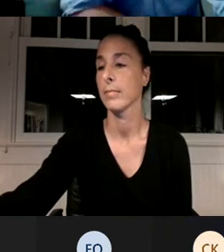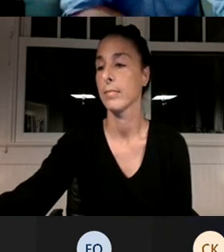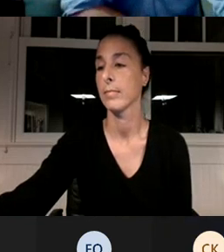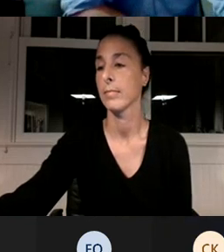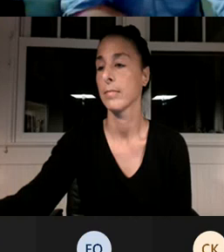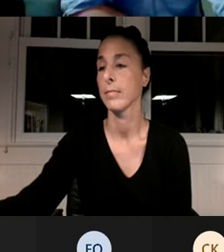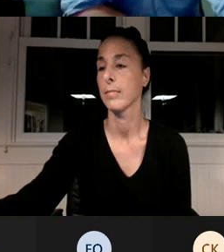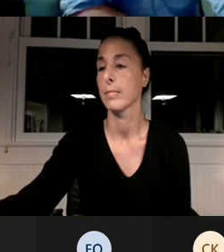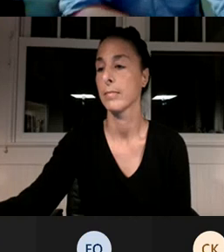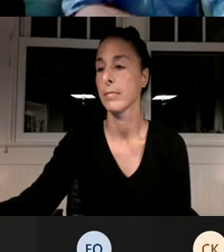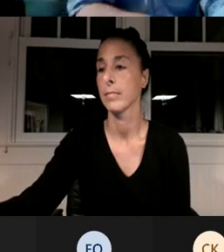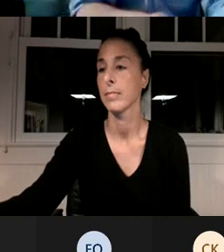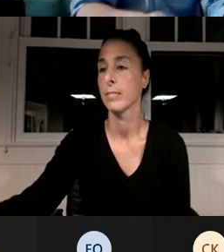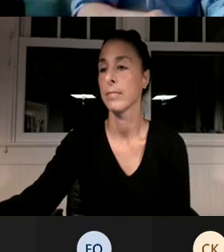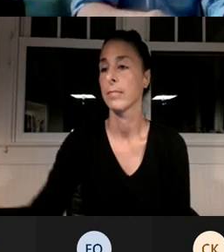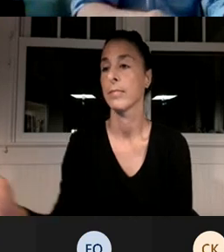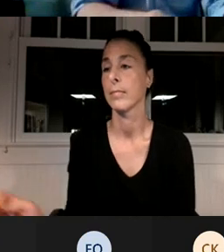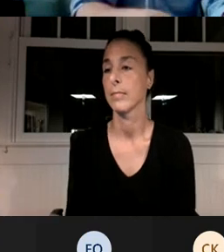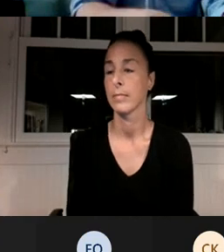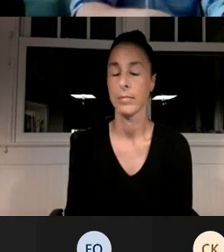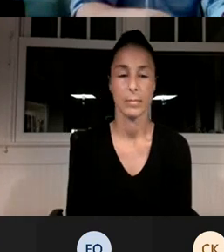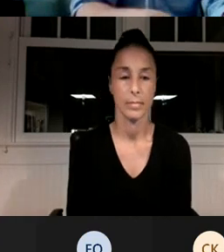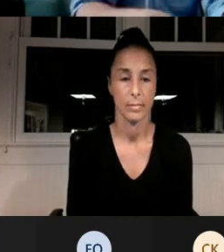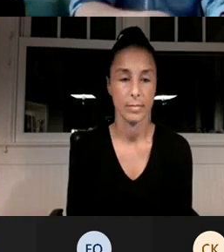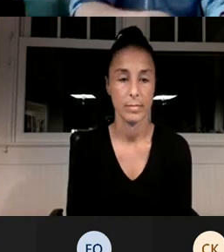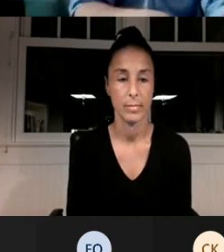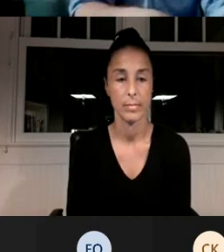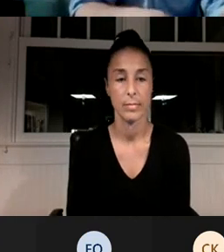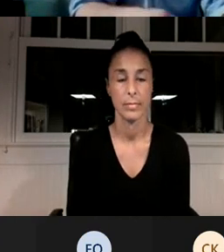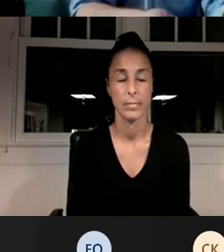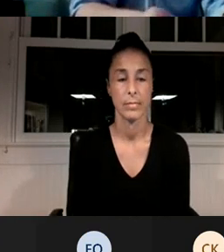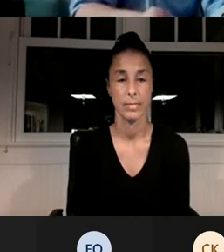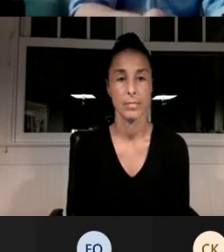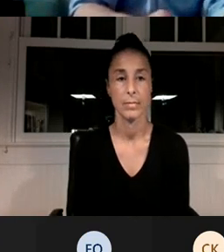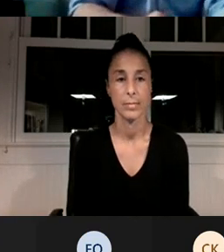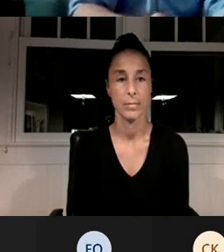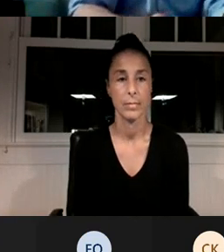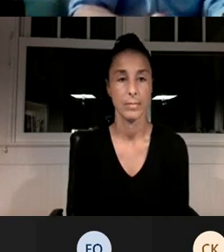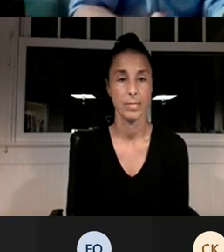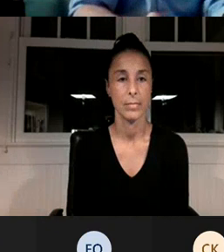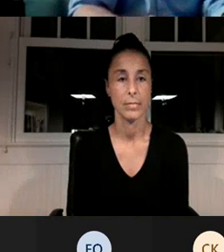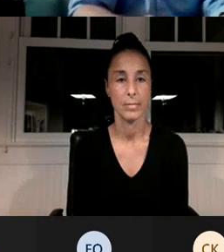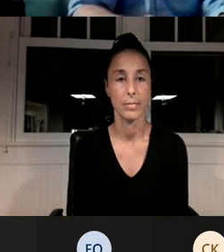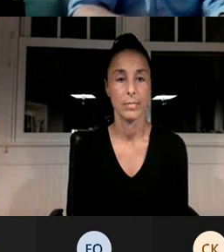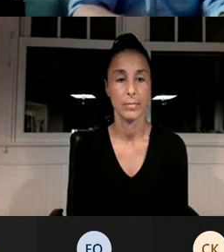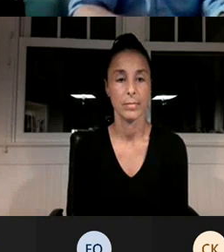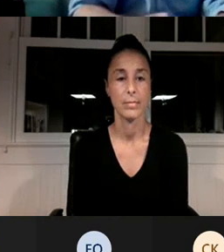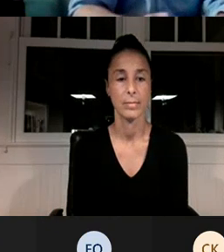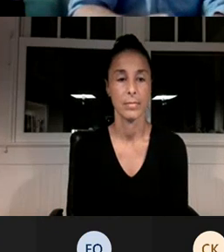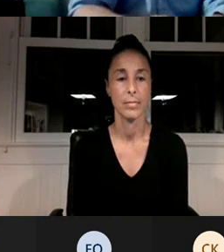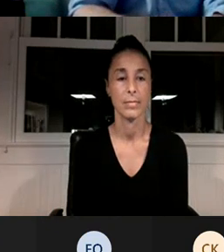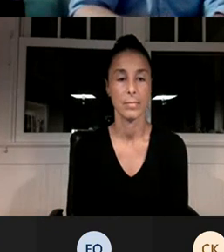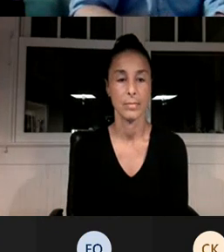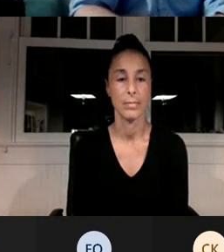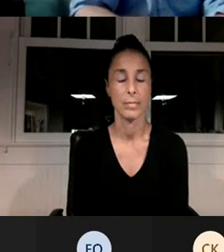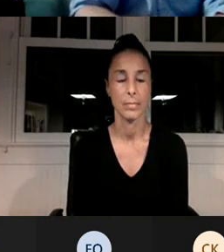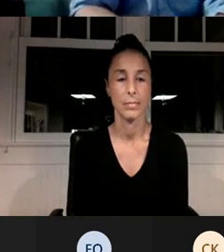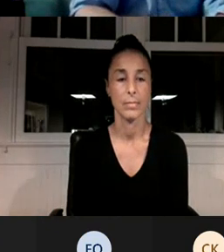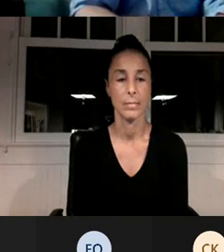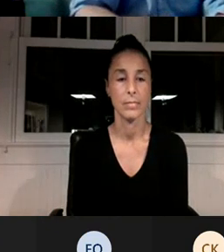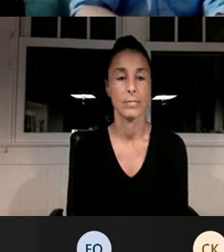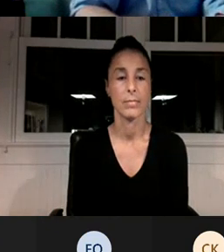So I think at this stage, I mean, we haven't done any analysis yet on schools. We're so early on. So I would pass that probably off to the county if you have a